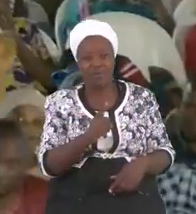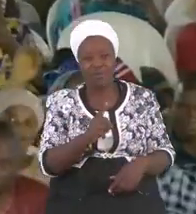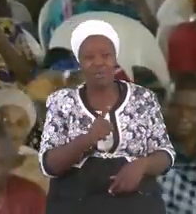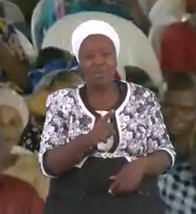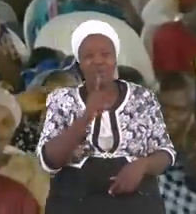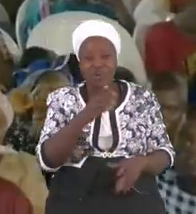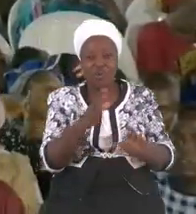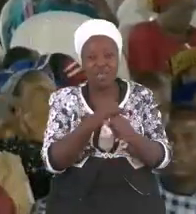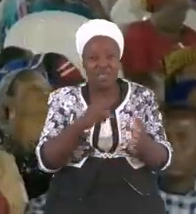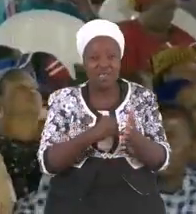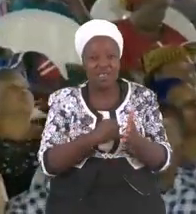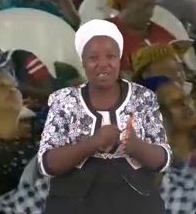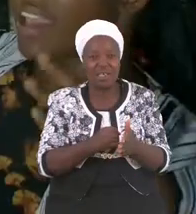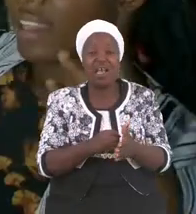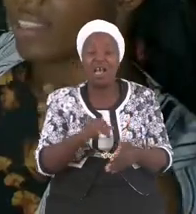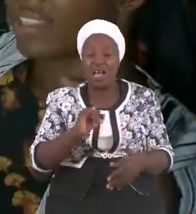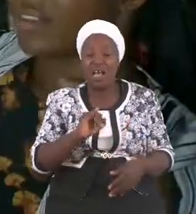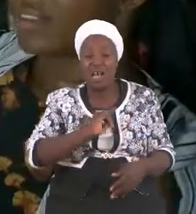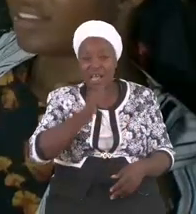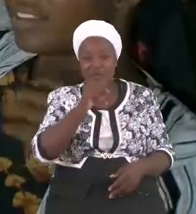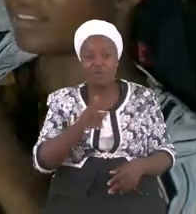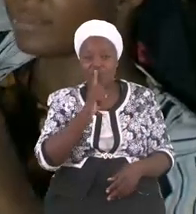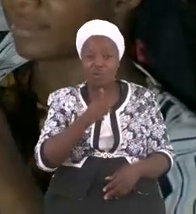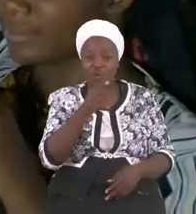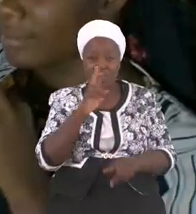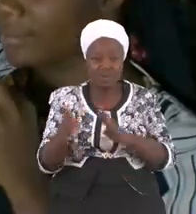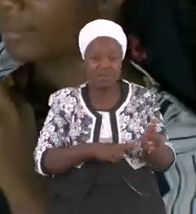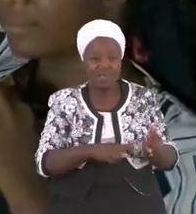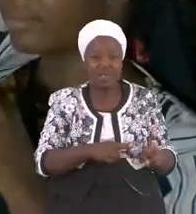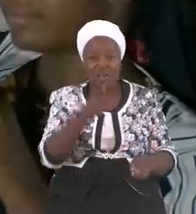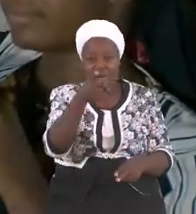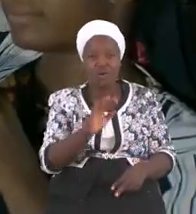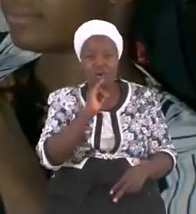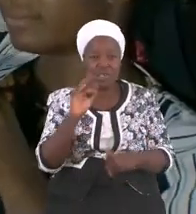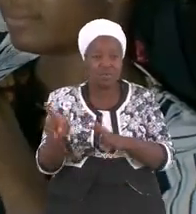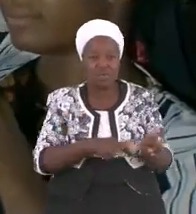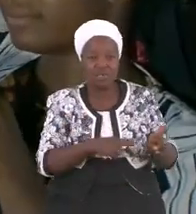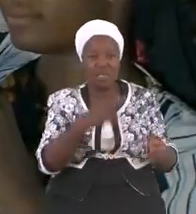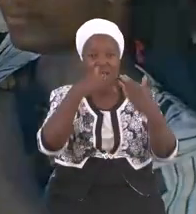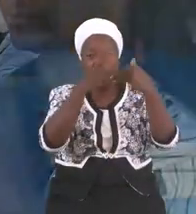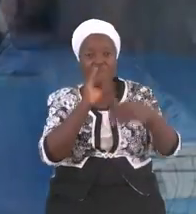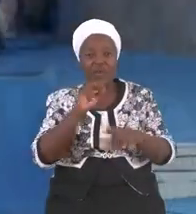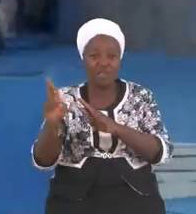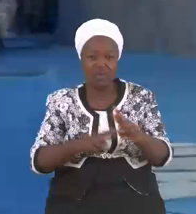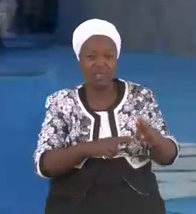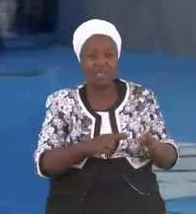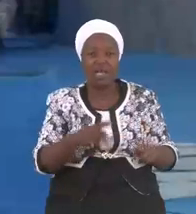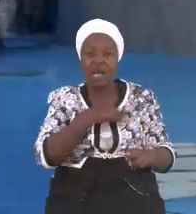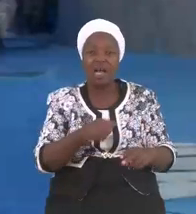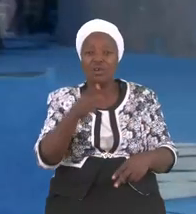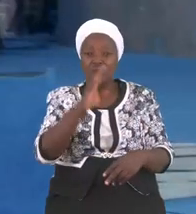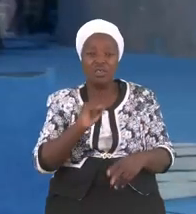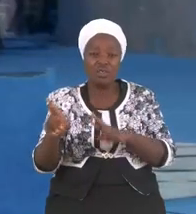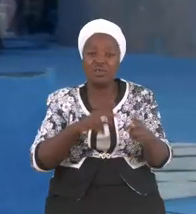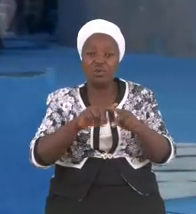is ready. I'm sure you are ready. God is ready to spell out this miracle in your life